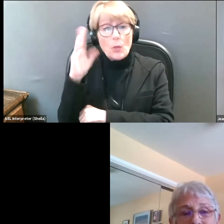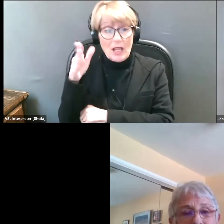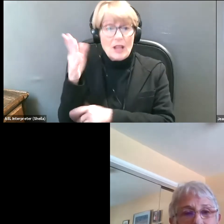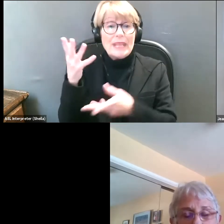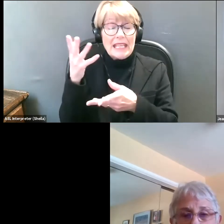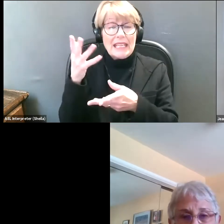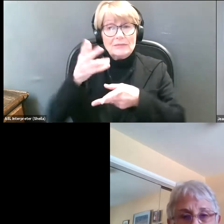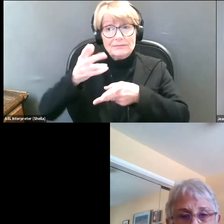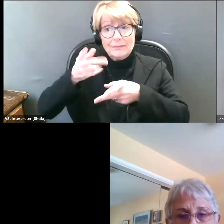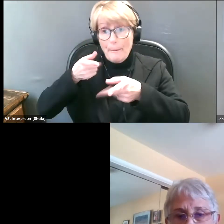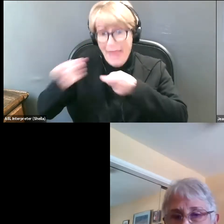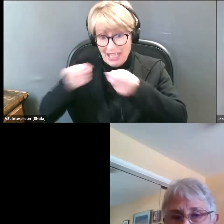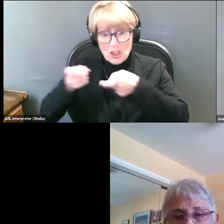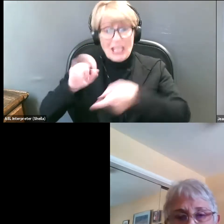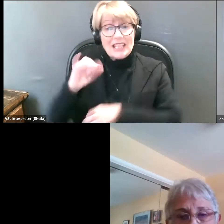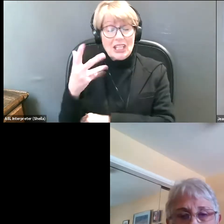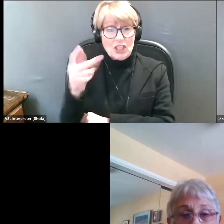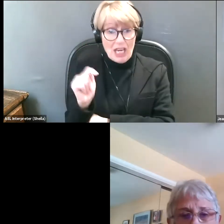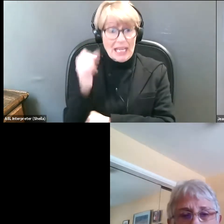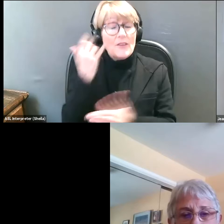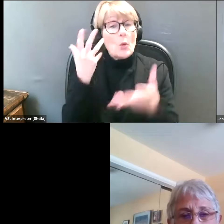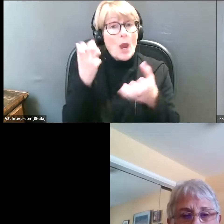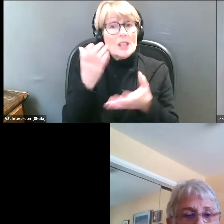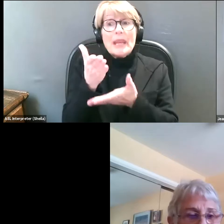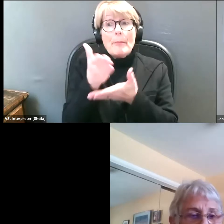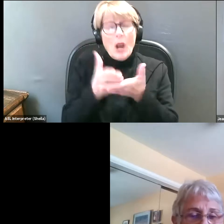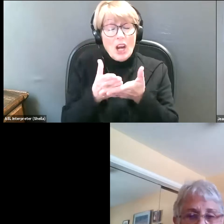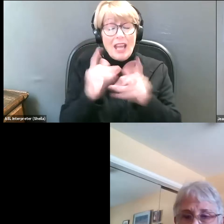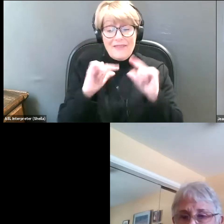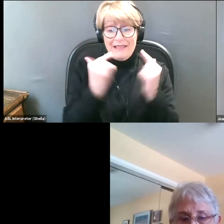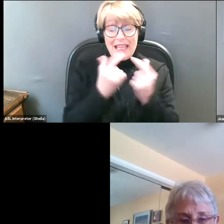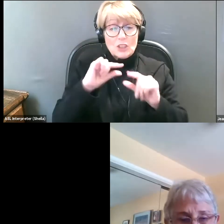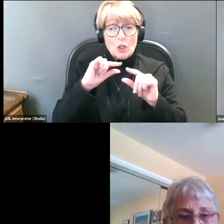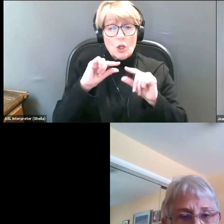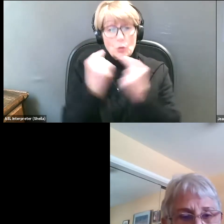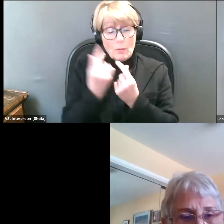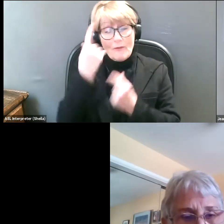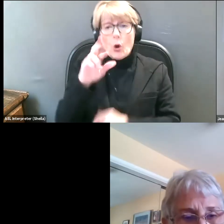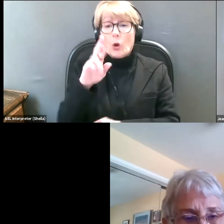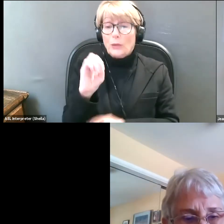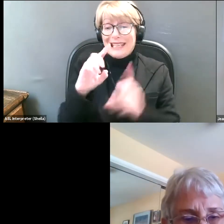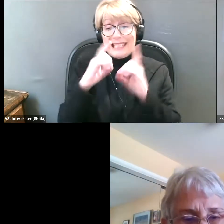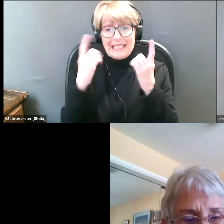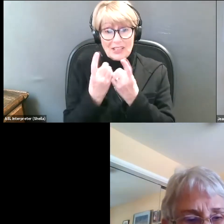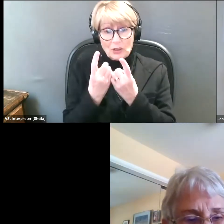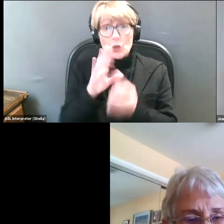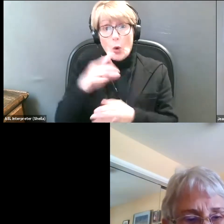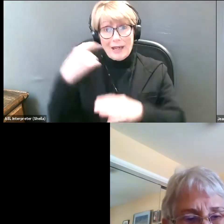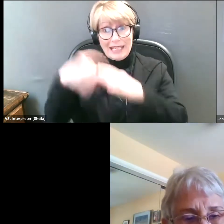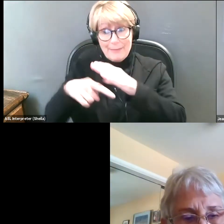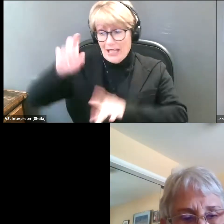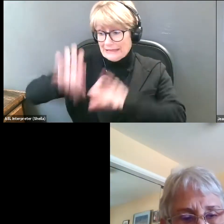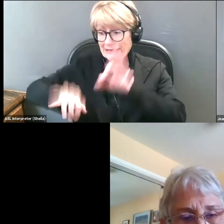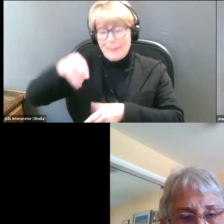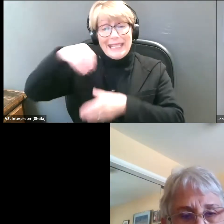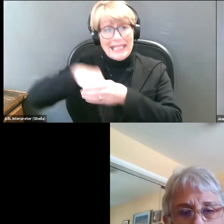League's Google group for redistricting, please type your email in the chat. Now, I welcome